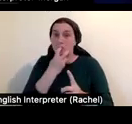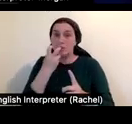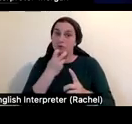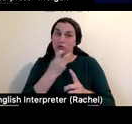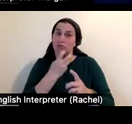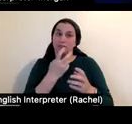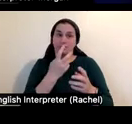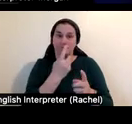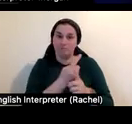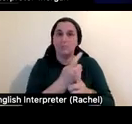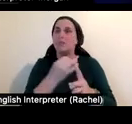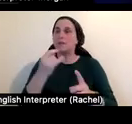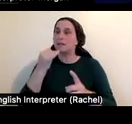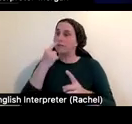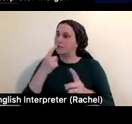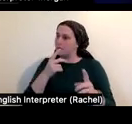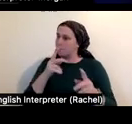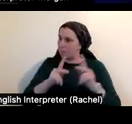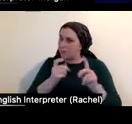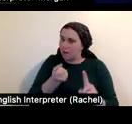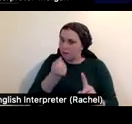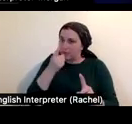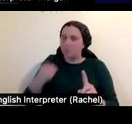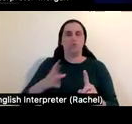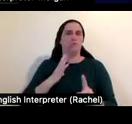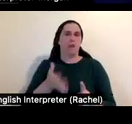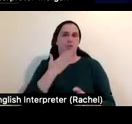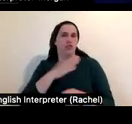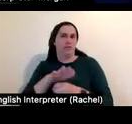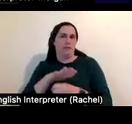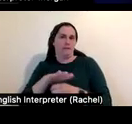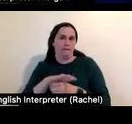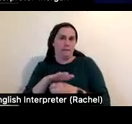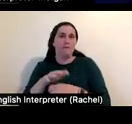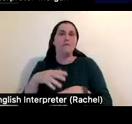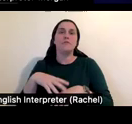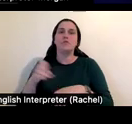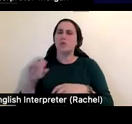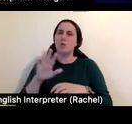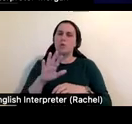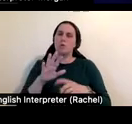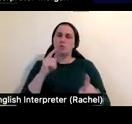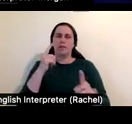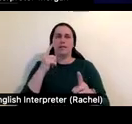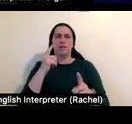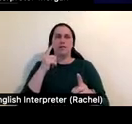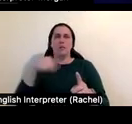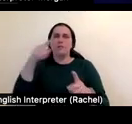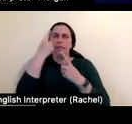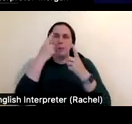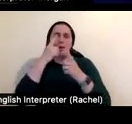but people would understand me, right? So this is again where you have to, like what is the intention? Street version of